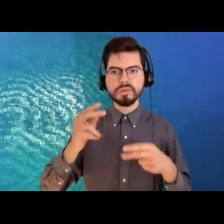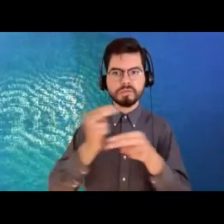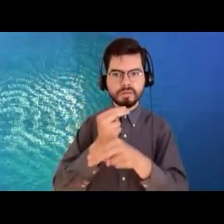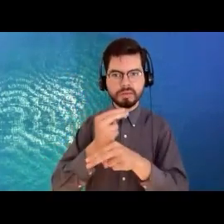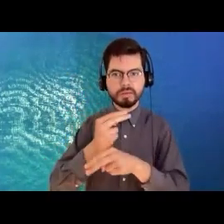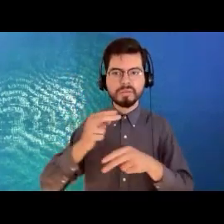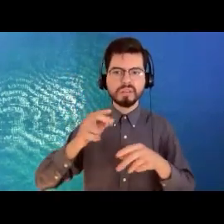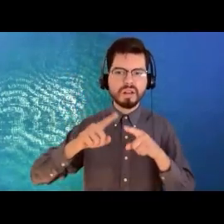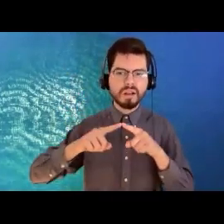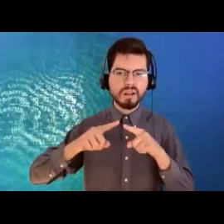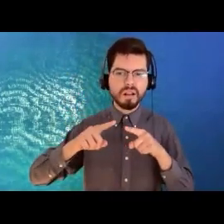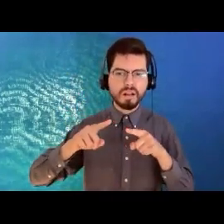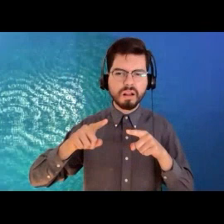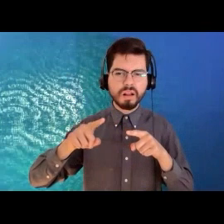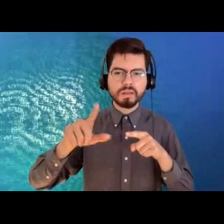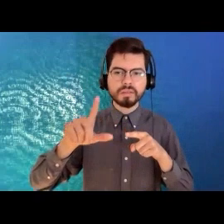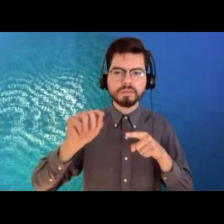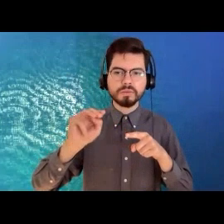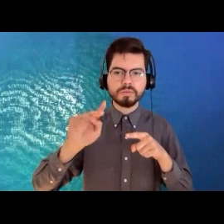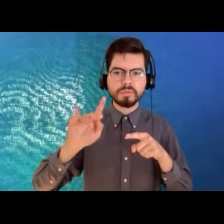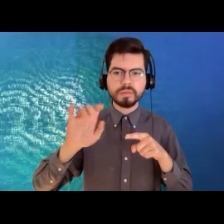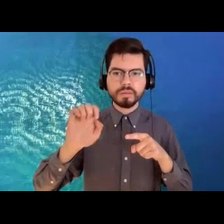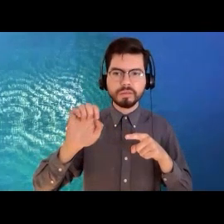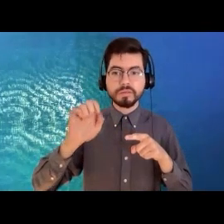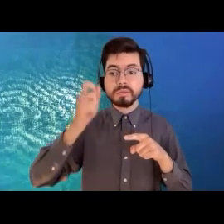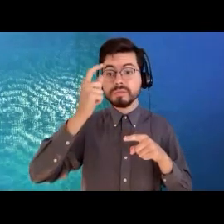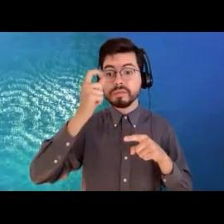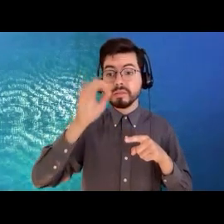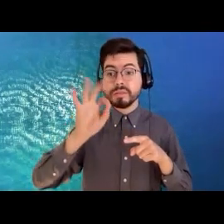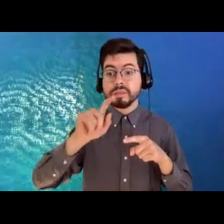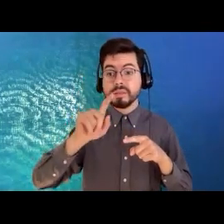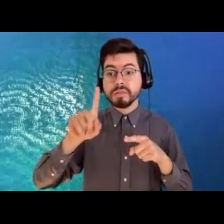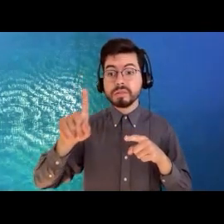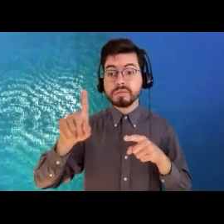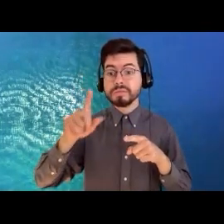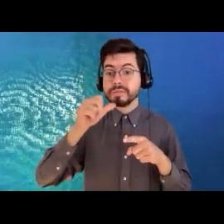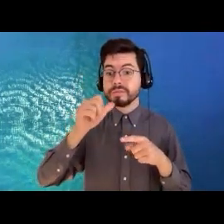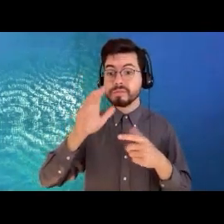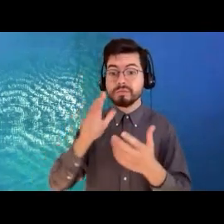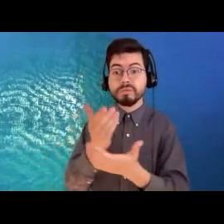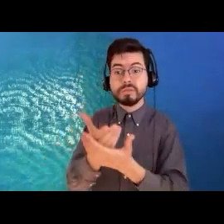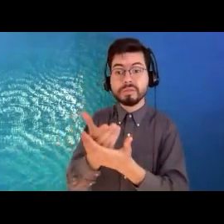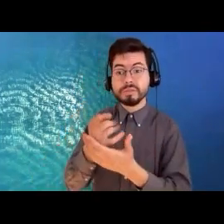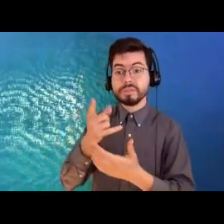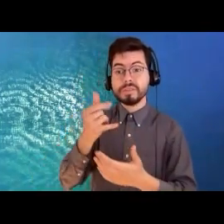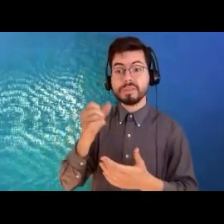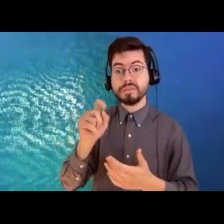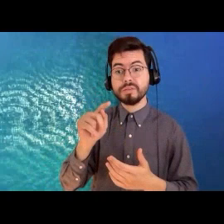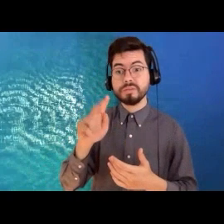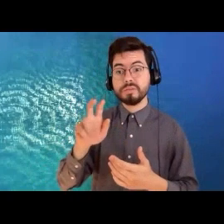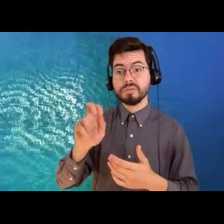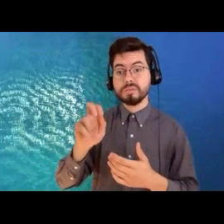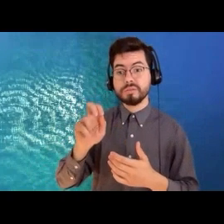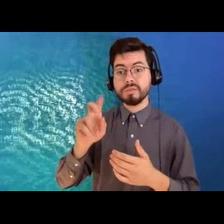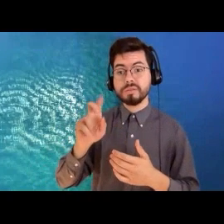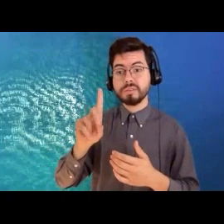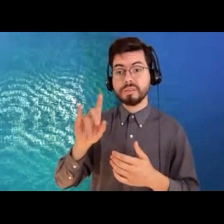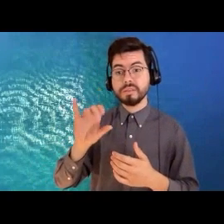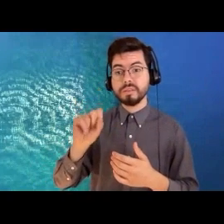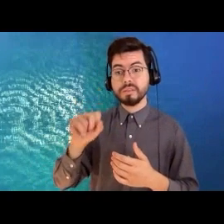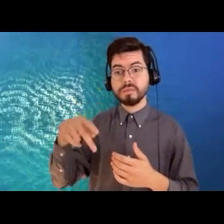and 911 doesn't go to the Yellowstone National Park Dispatch Center. It goes to park partners, whether it's in West